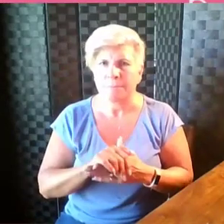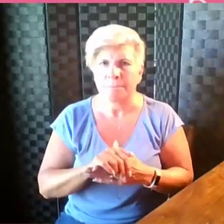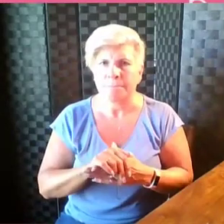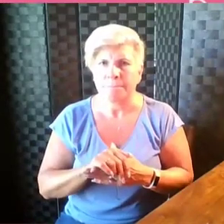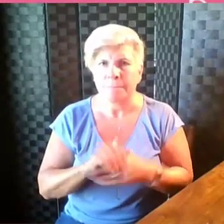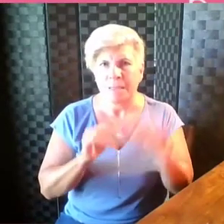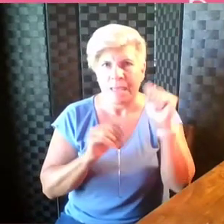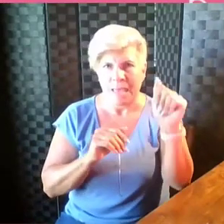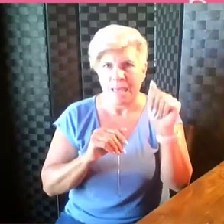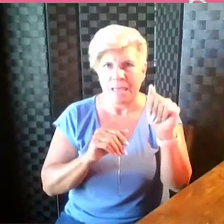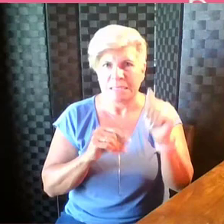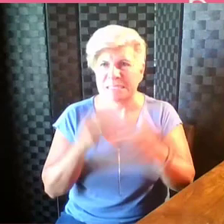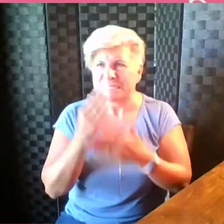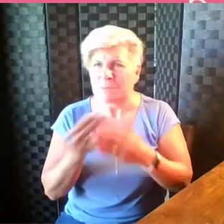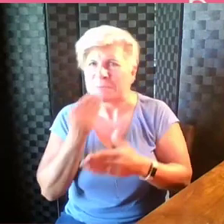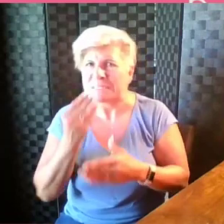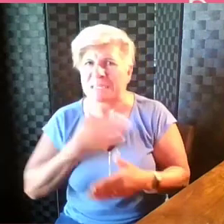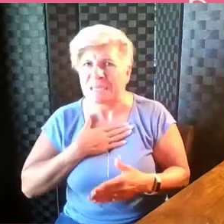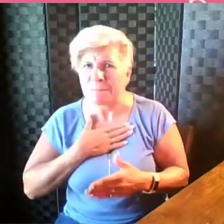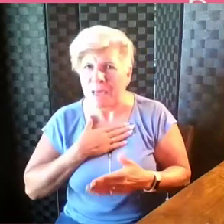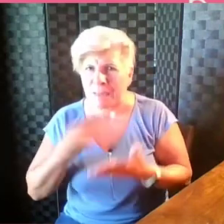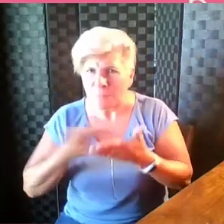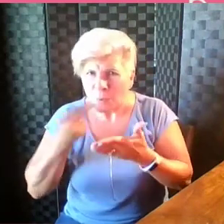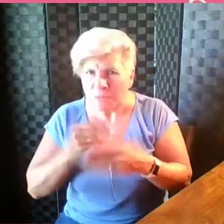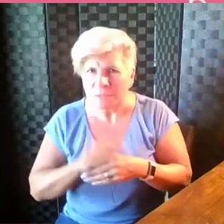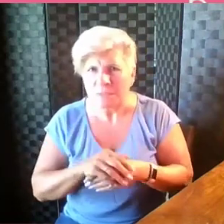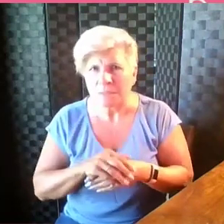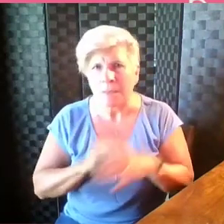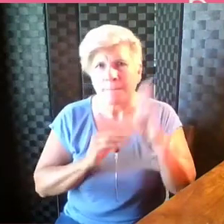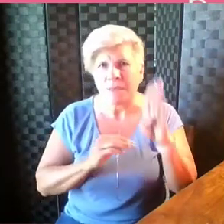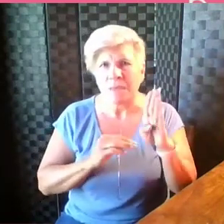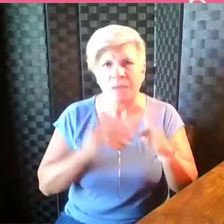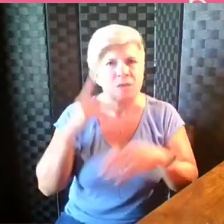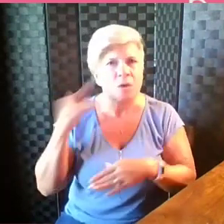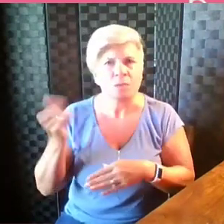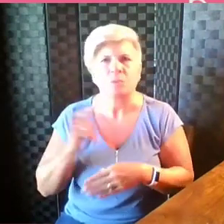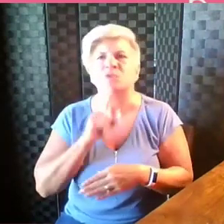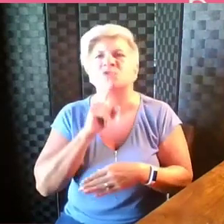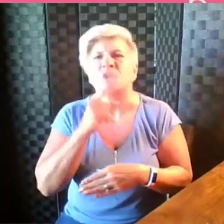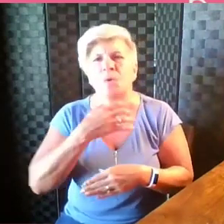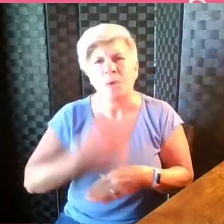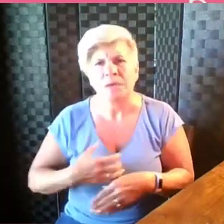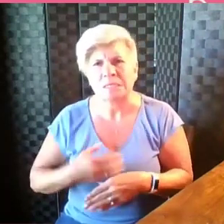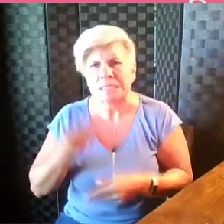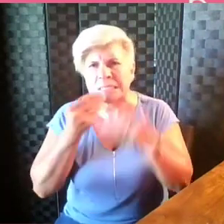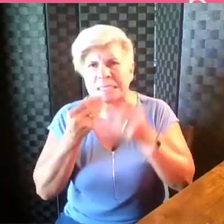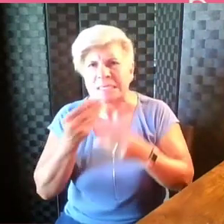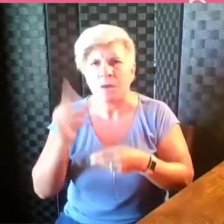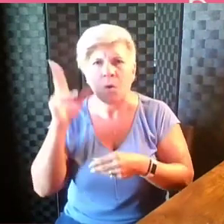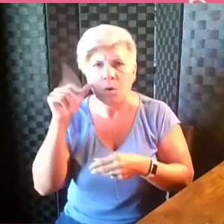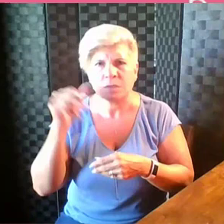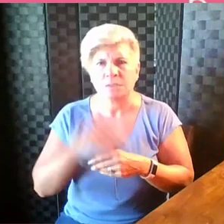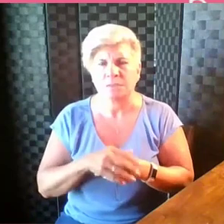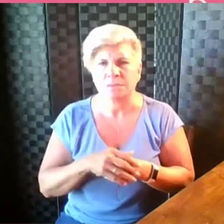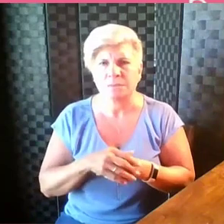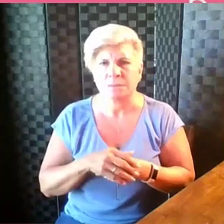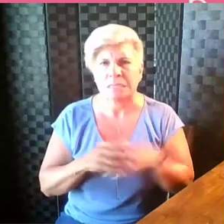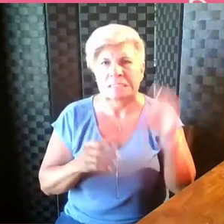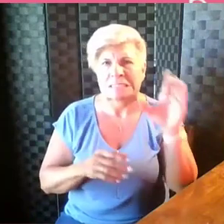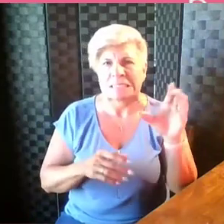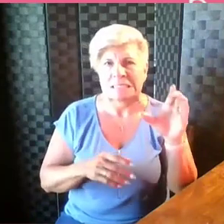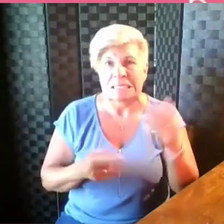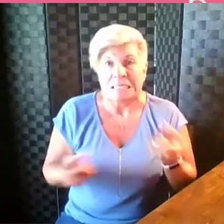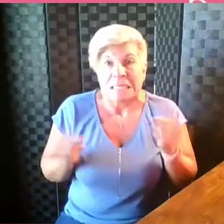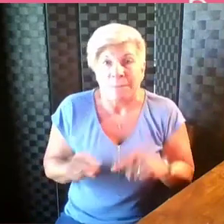porridge. B, Goldilocks was so hungry she could eat a horse. C, just then Goldilocks woke up and saw the